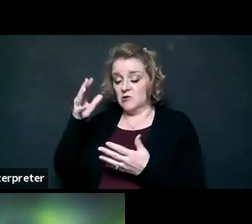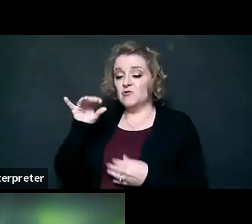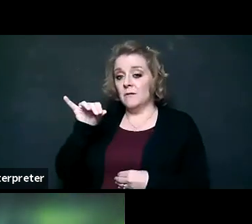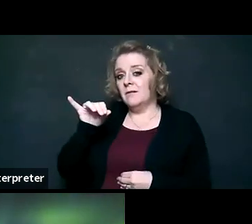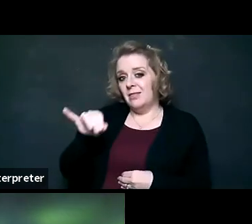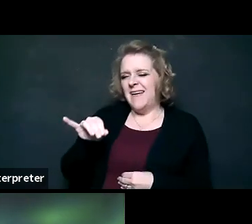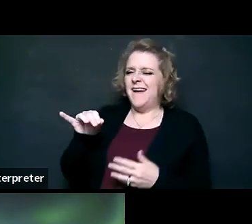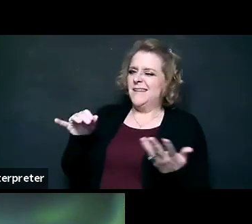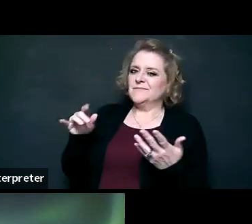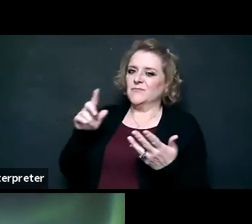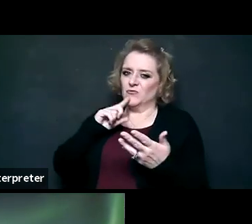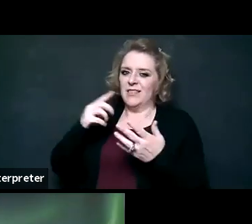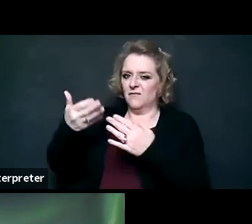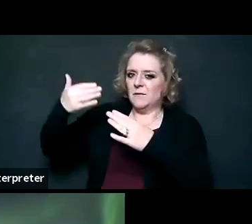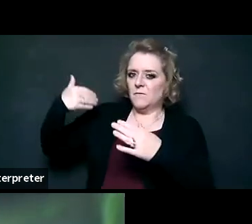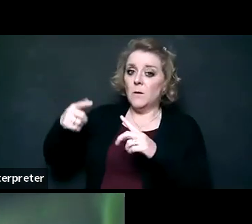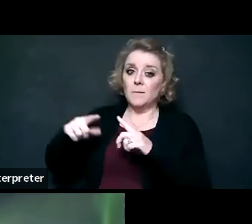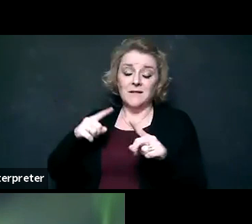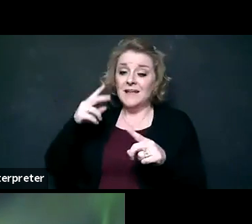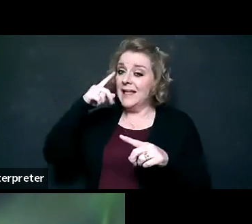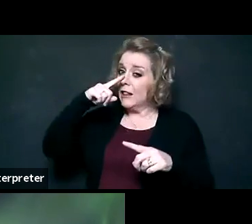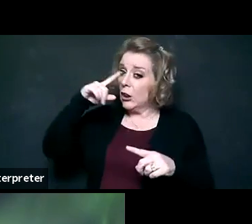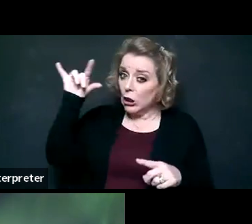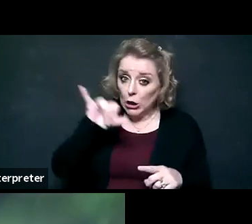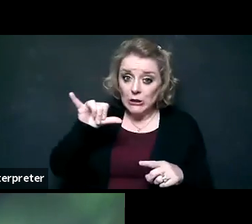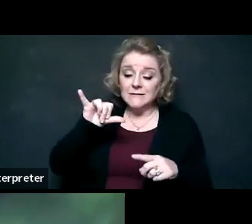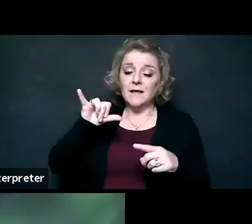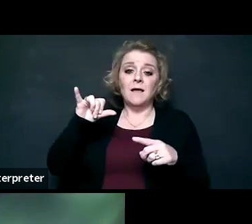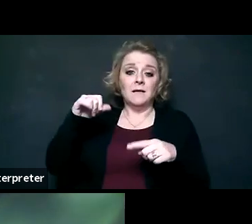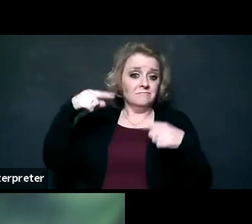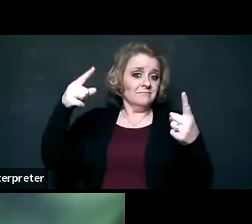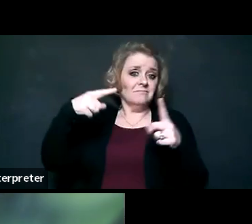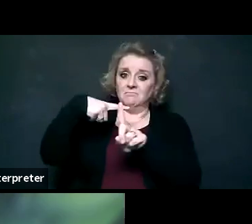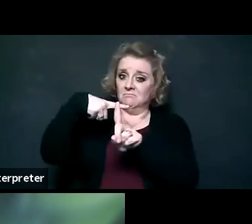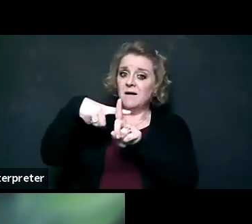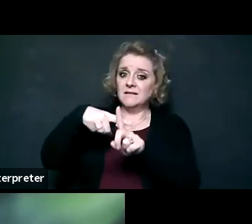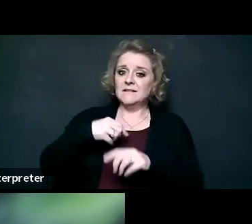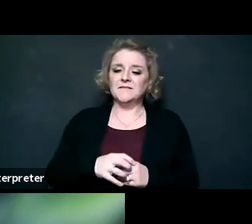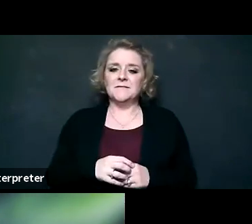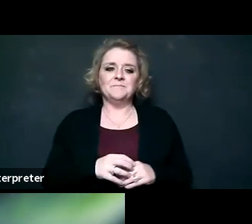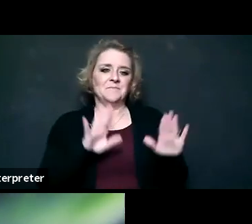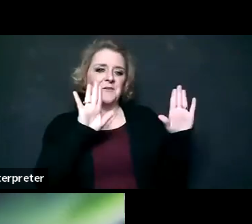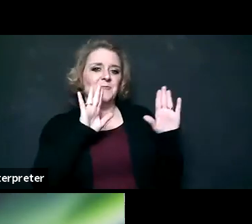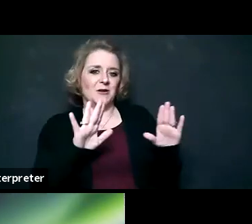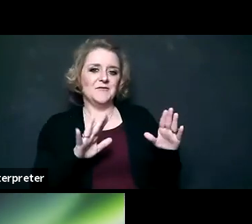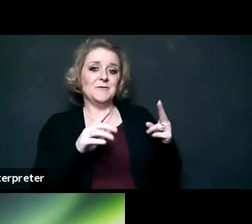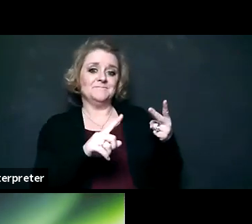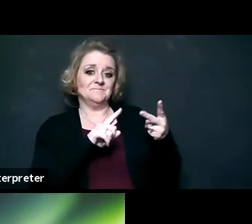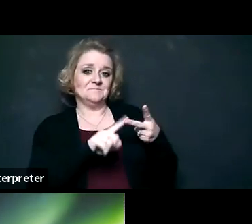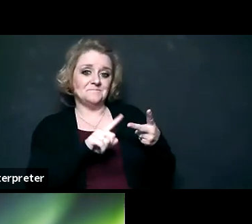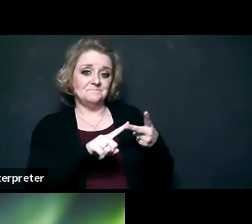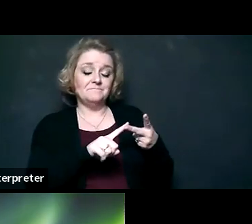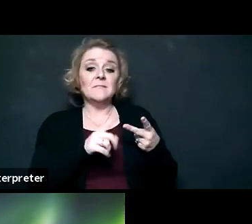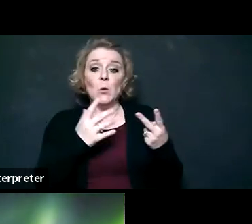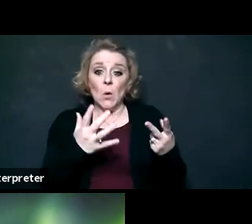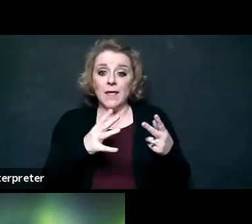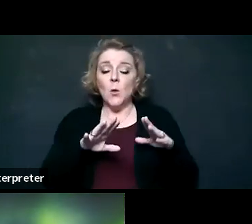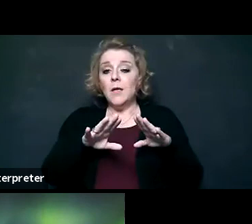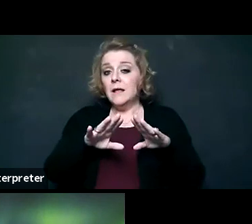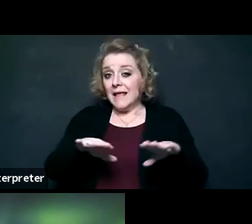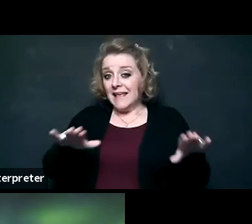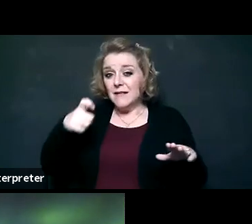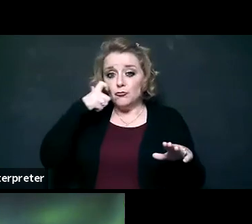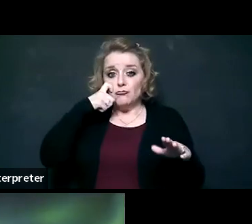I think things are positive, Sarah. Wonderful. And then kind of going off of that, kids are out for school